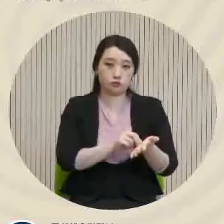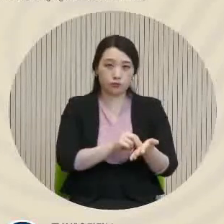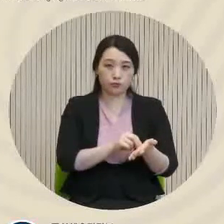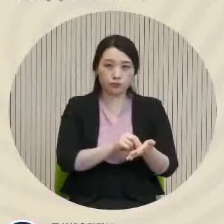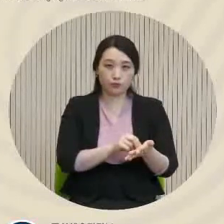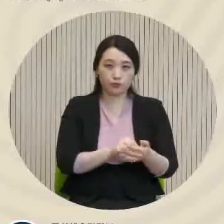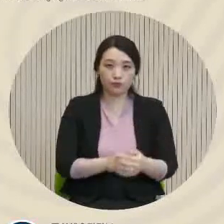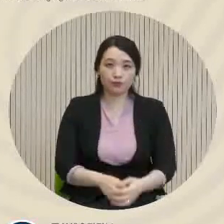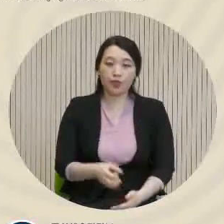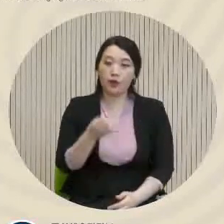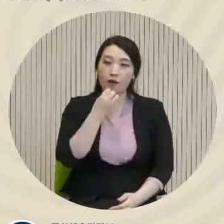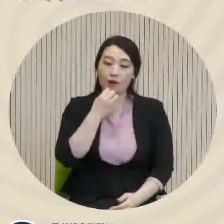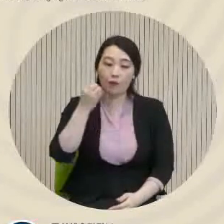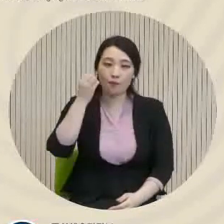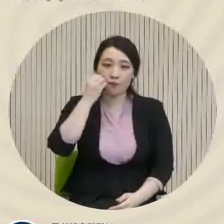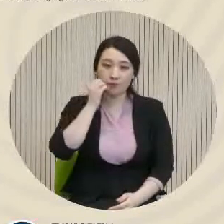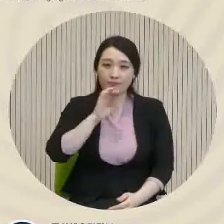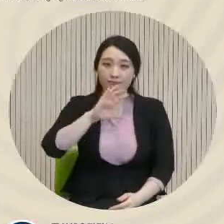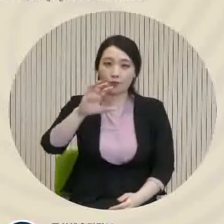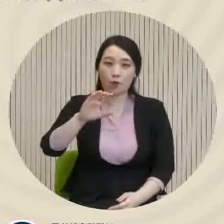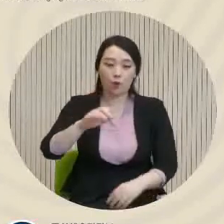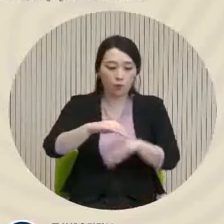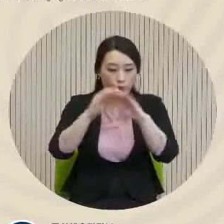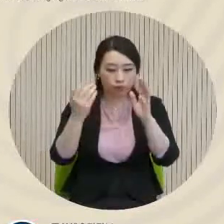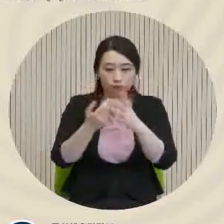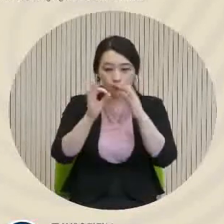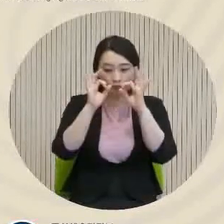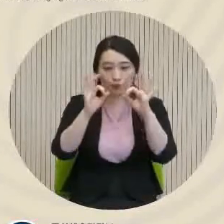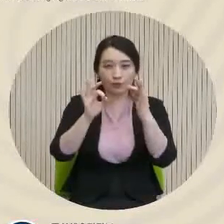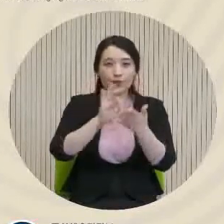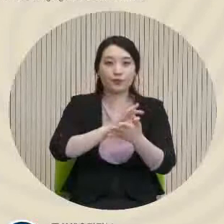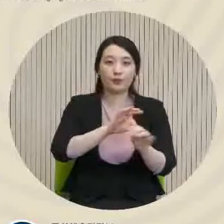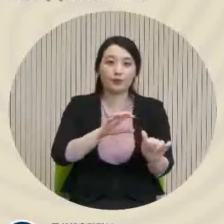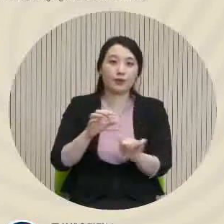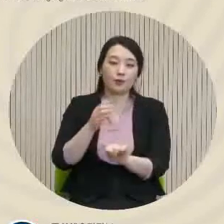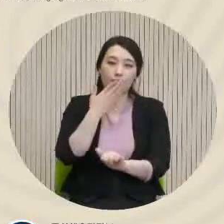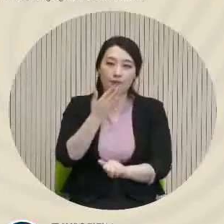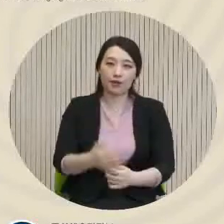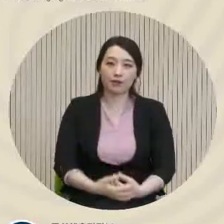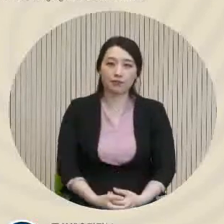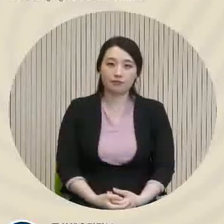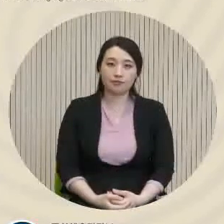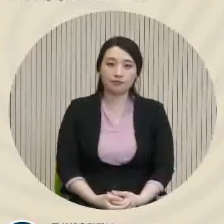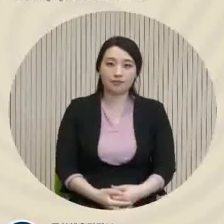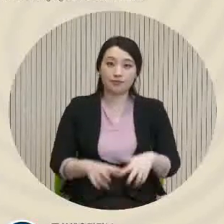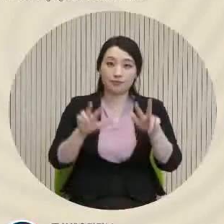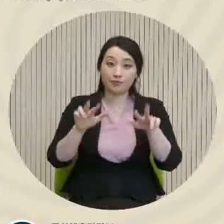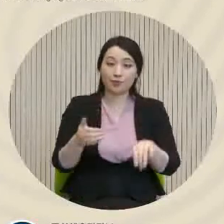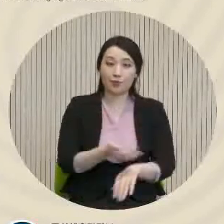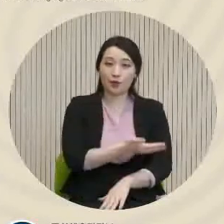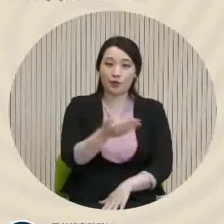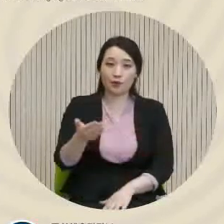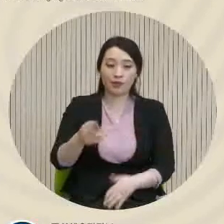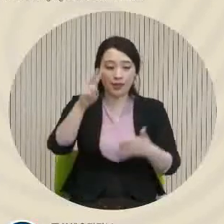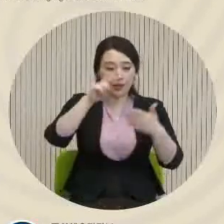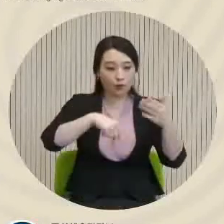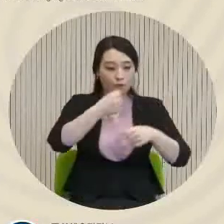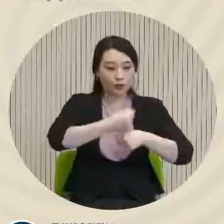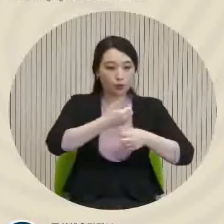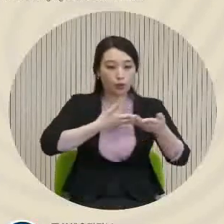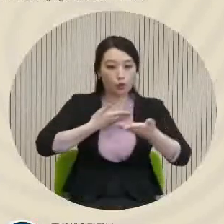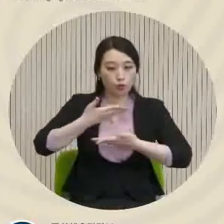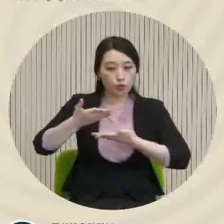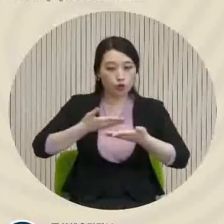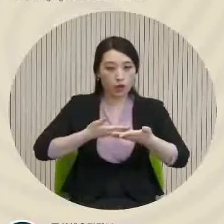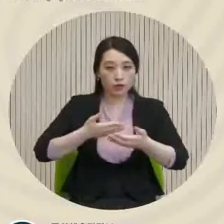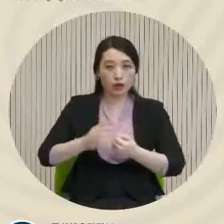are the sub-programs offered on the website of Read, Make, and Share. Everybody can access to it. I